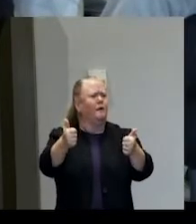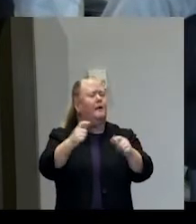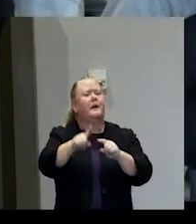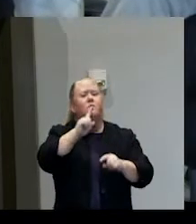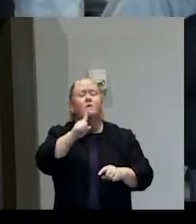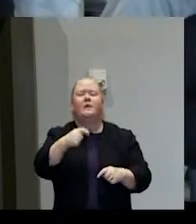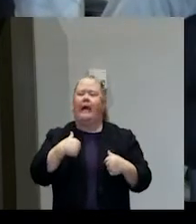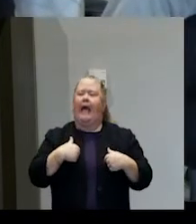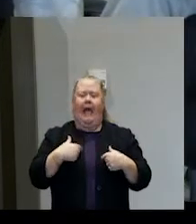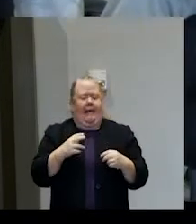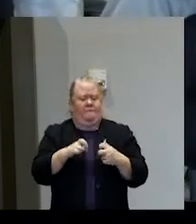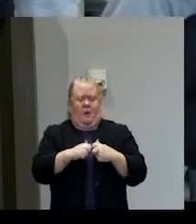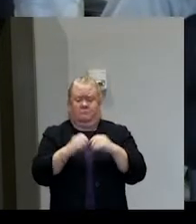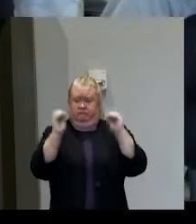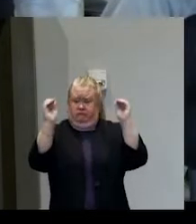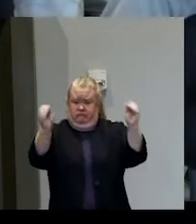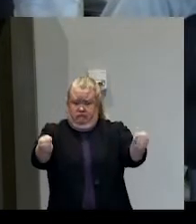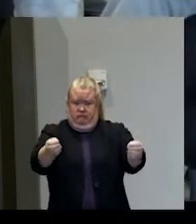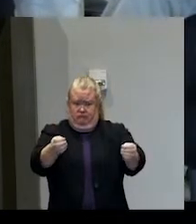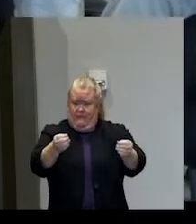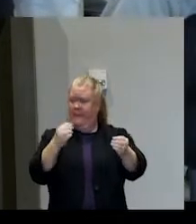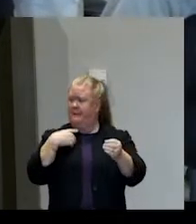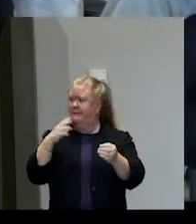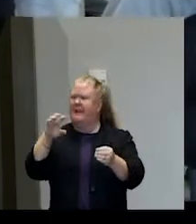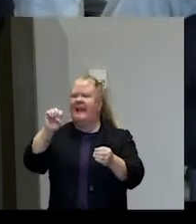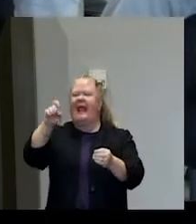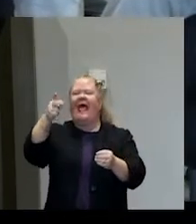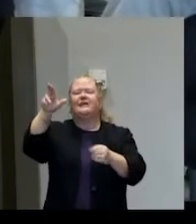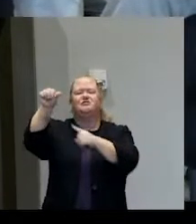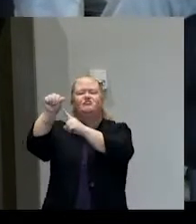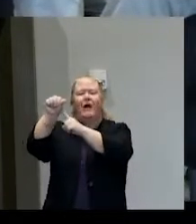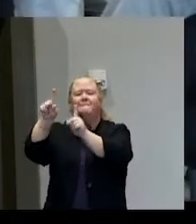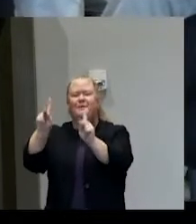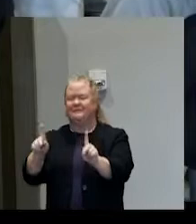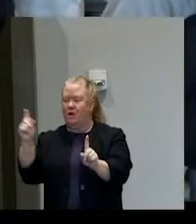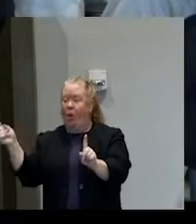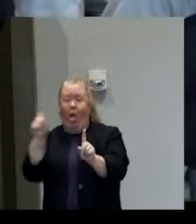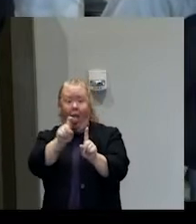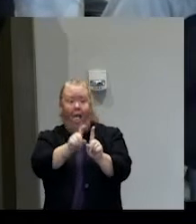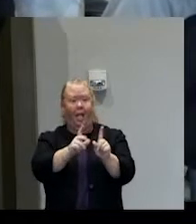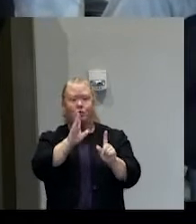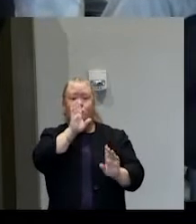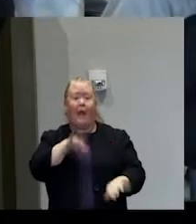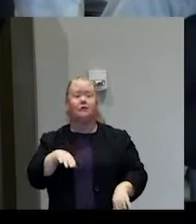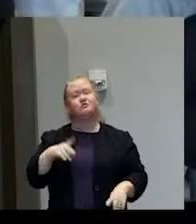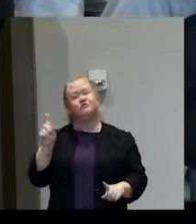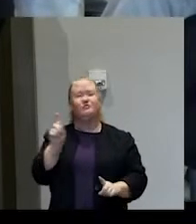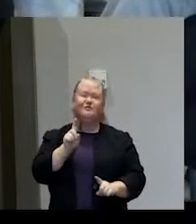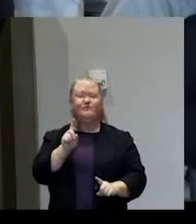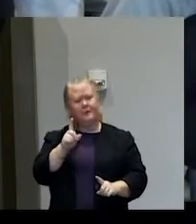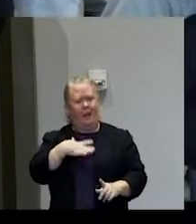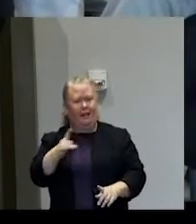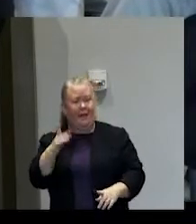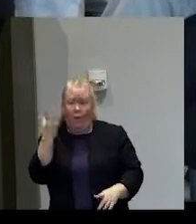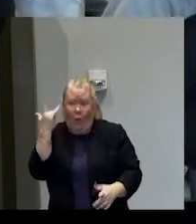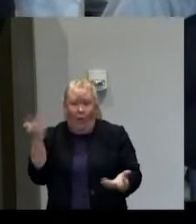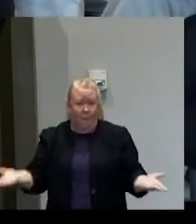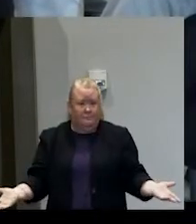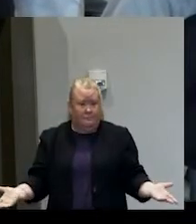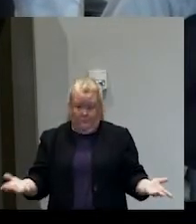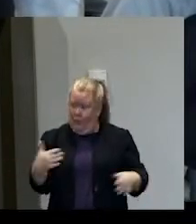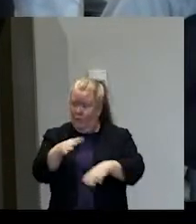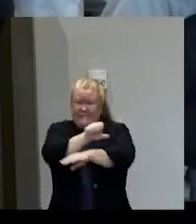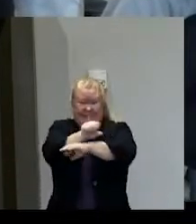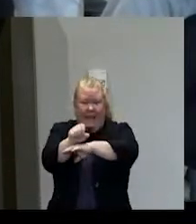I had no problems being an extra on set because I love being on set. Yeah, I did that for a while too. Yeah, I love, because you can learn. I was on set